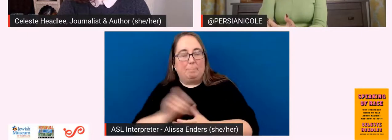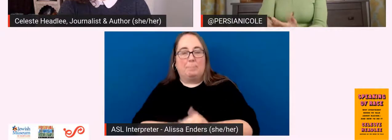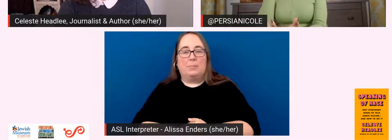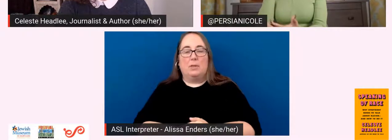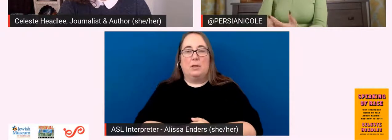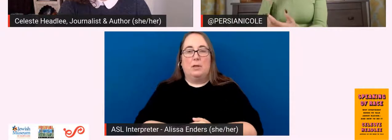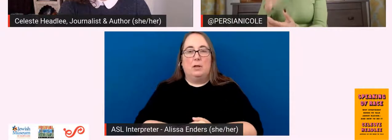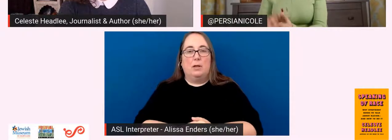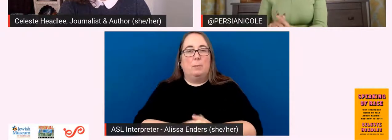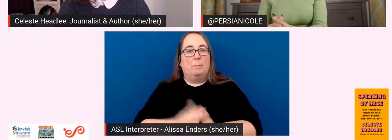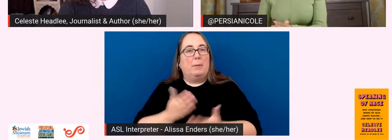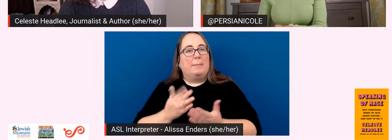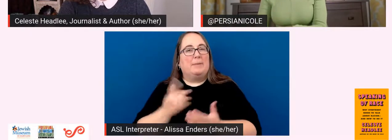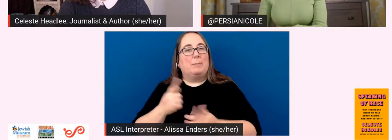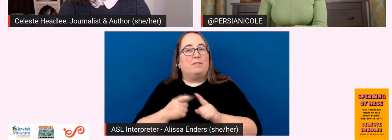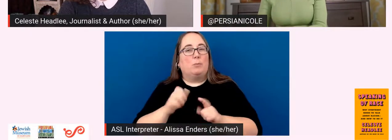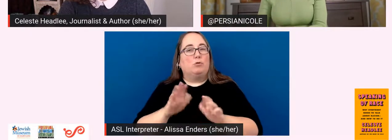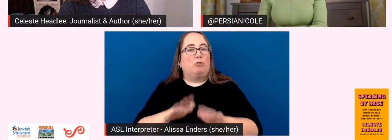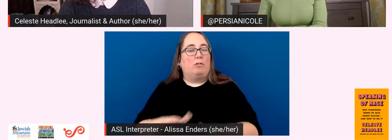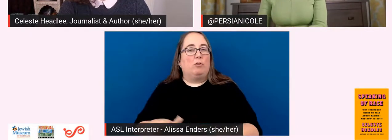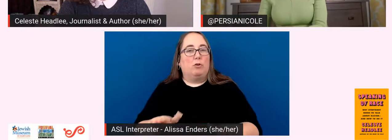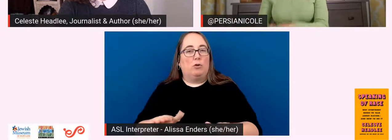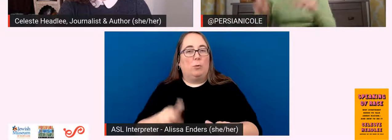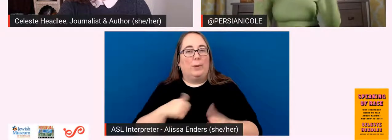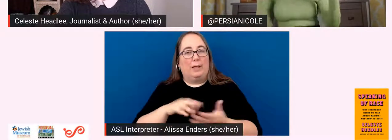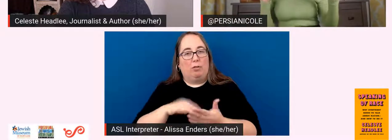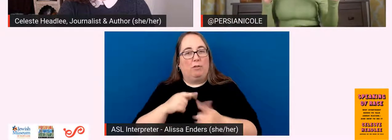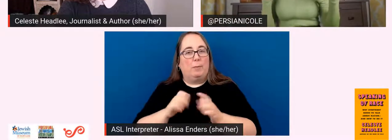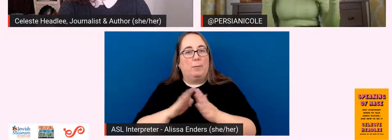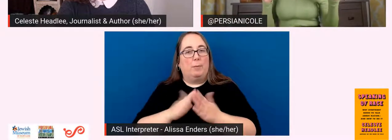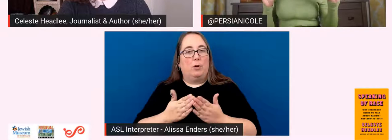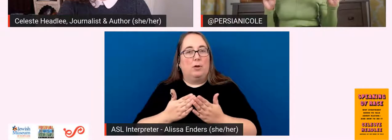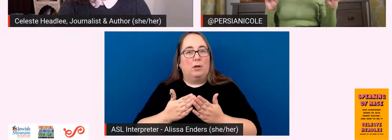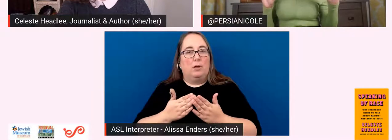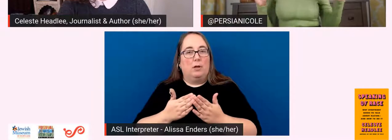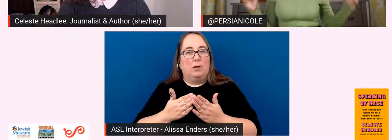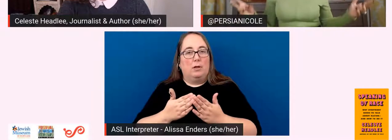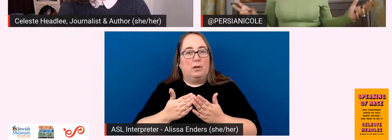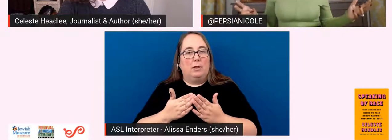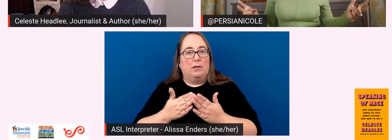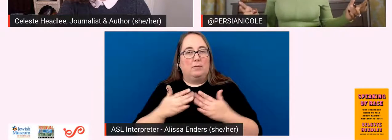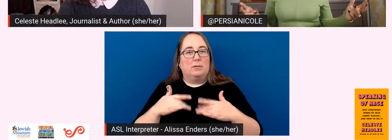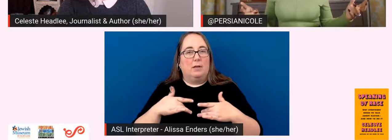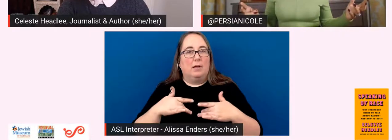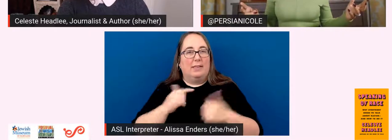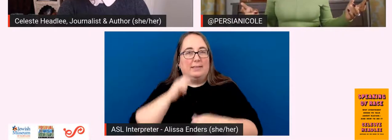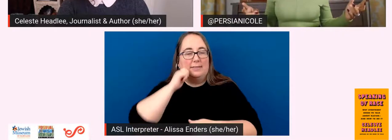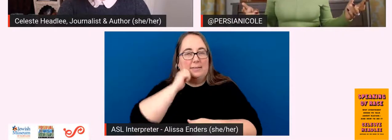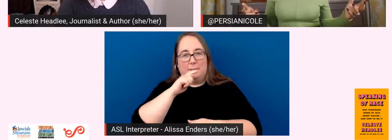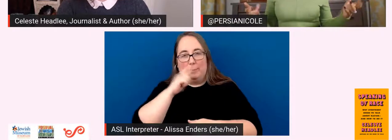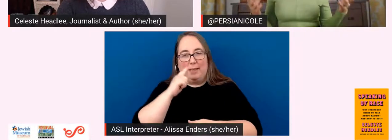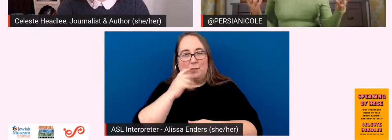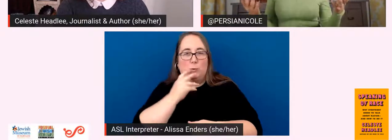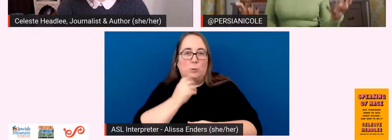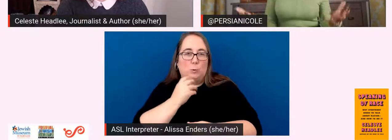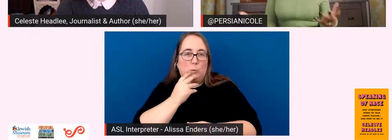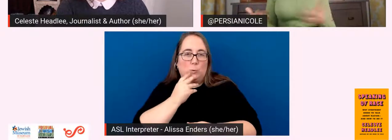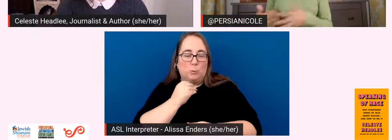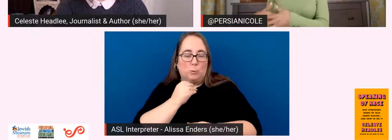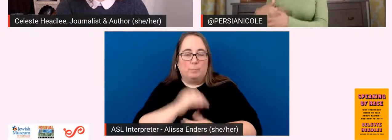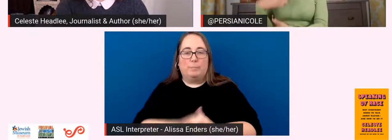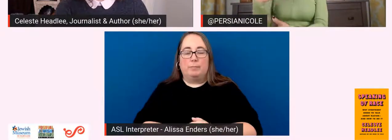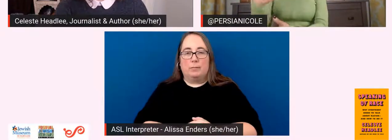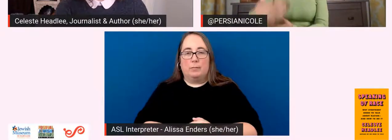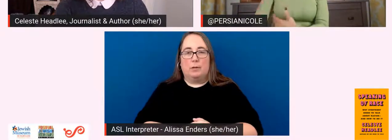from your childhood that we could get from the book as a self-described light-skinned Black Jew, you know, and what